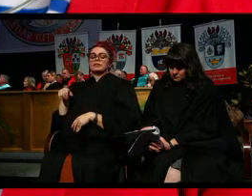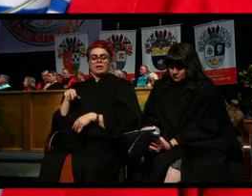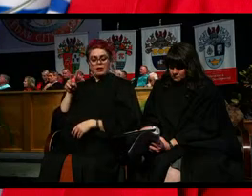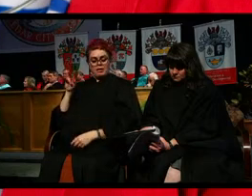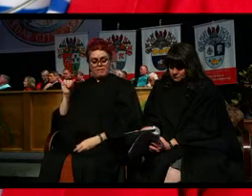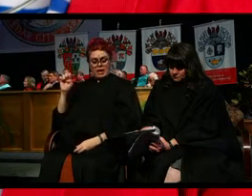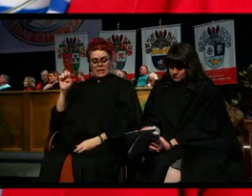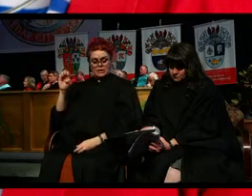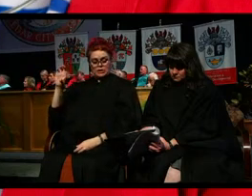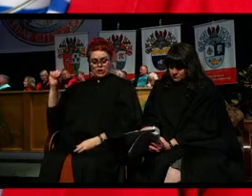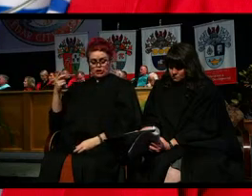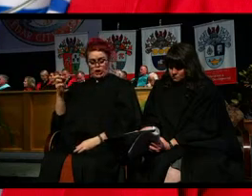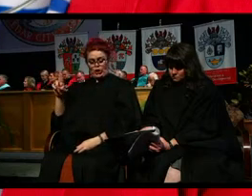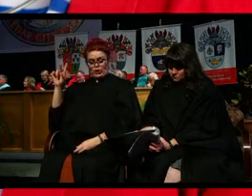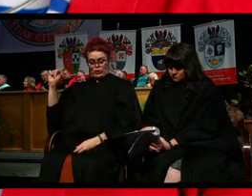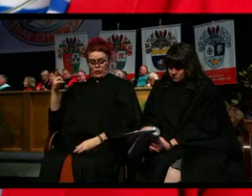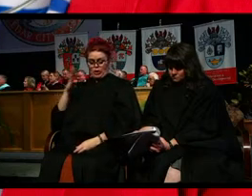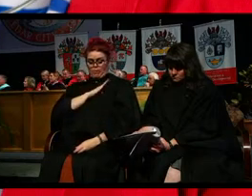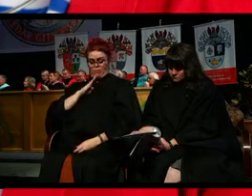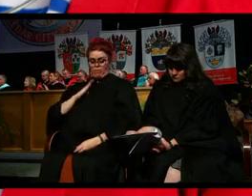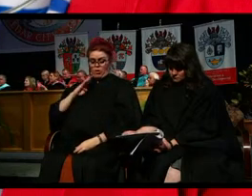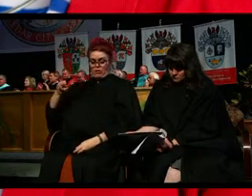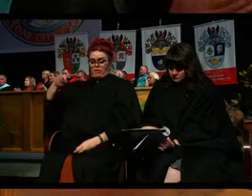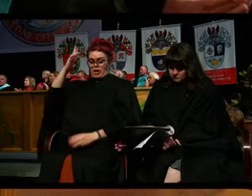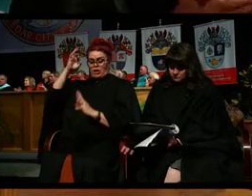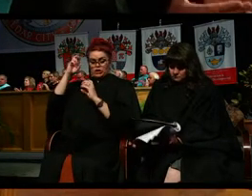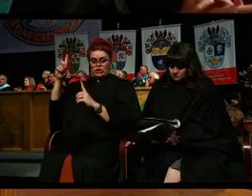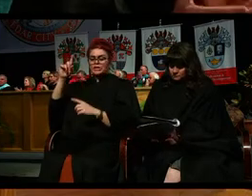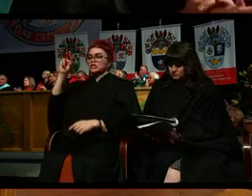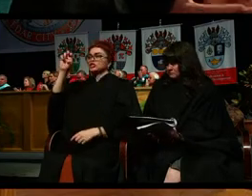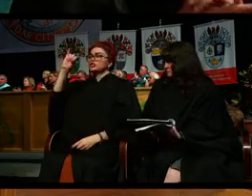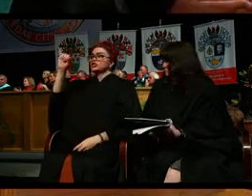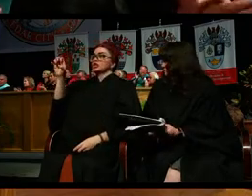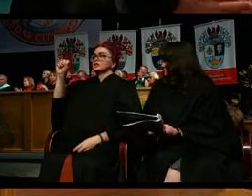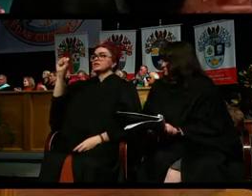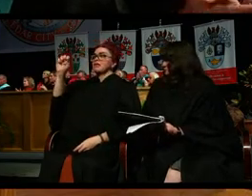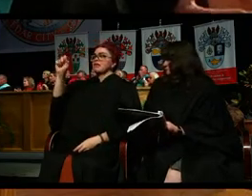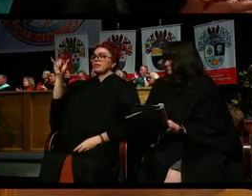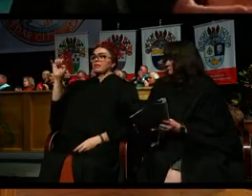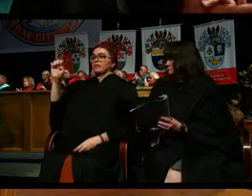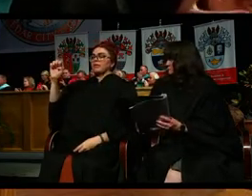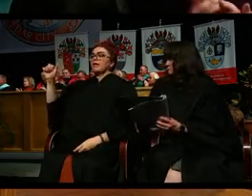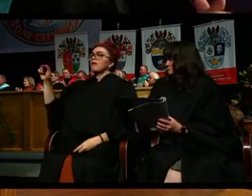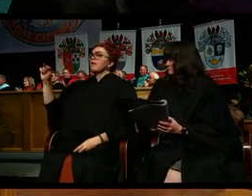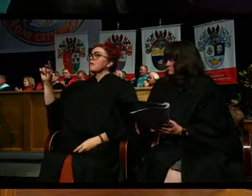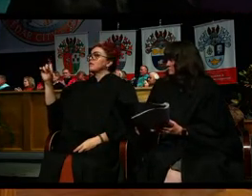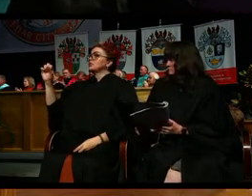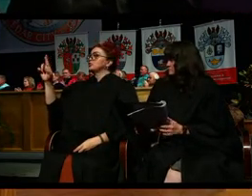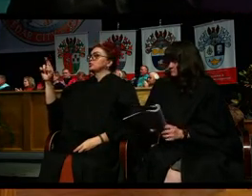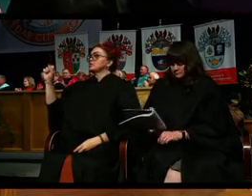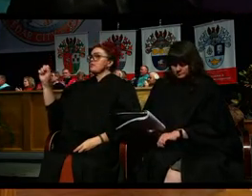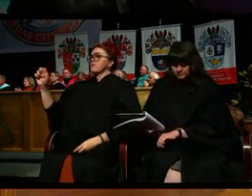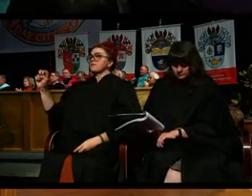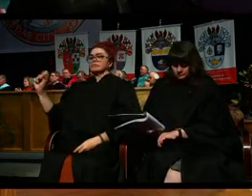Higher Education, Jessely Anderson.